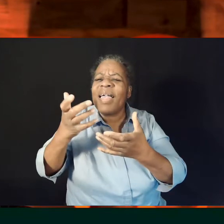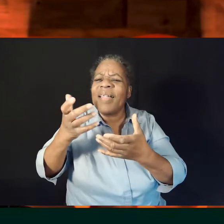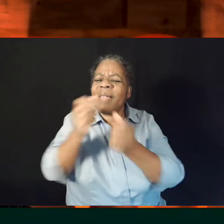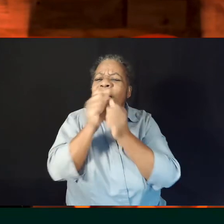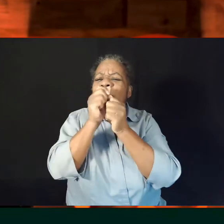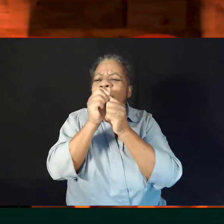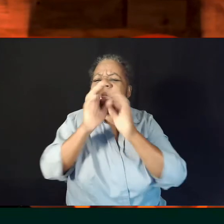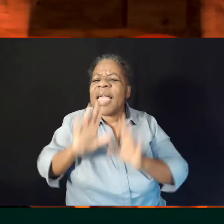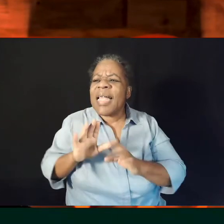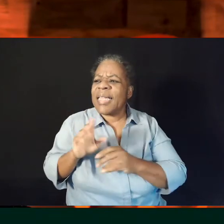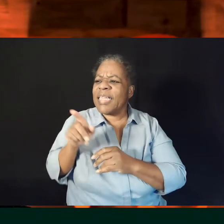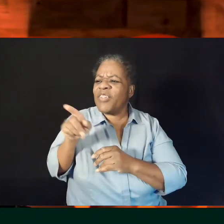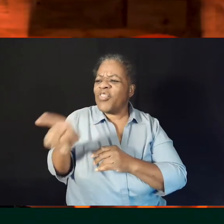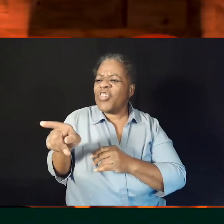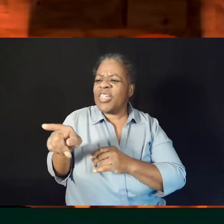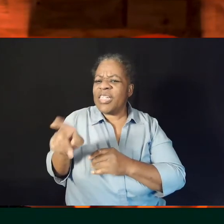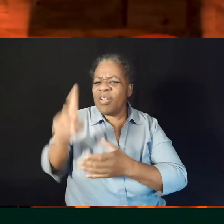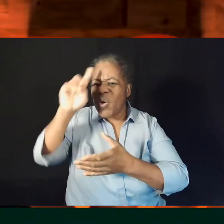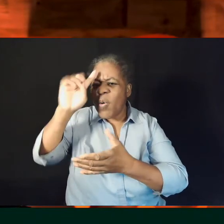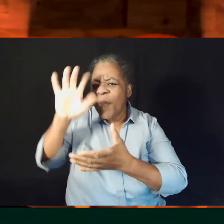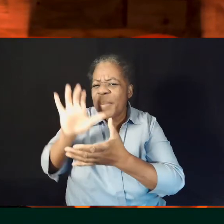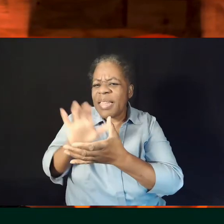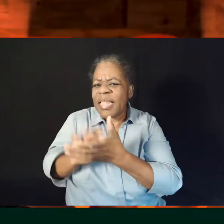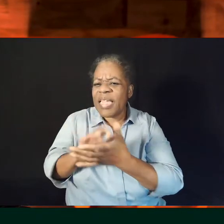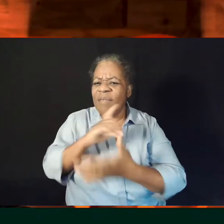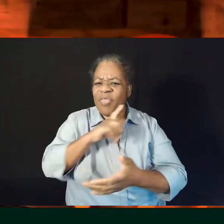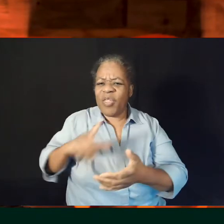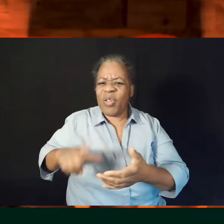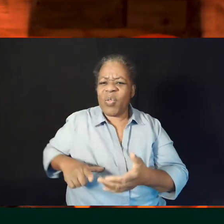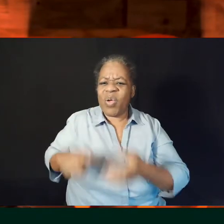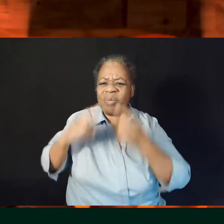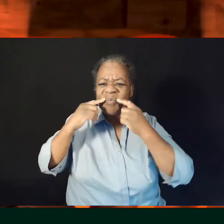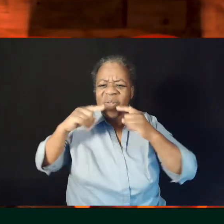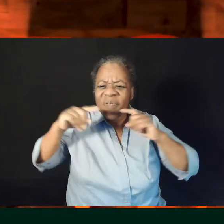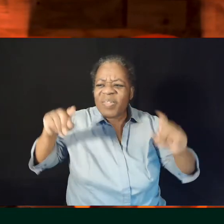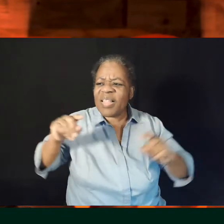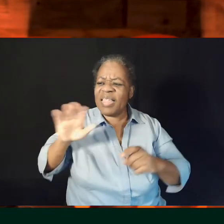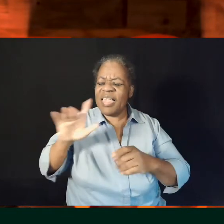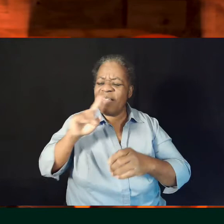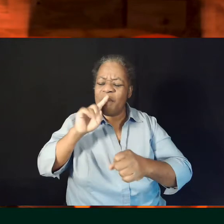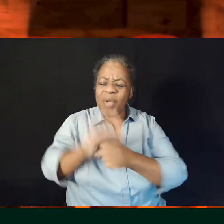is she who has believed that the Lord would fulfill his promises to her."